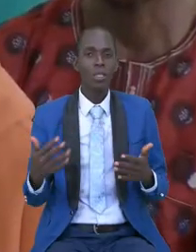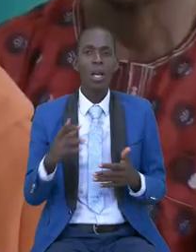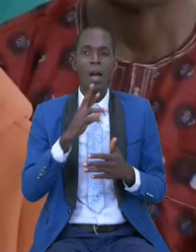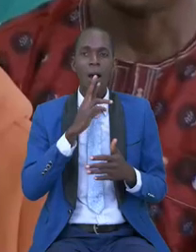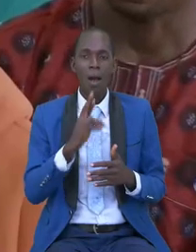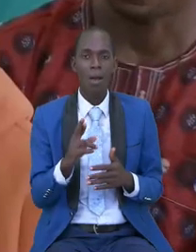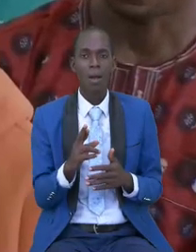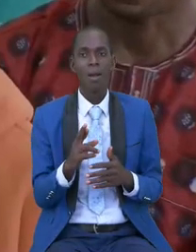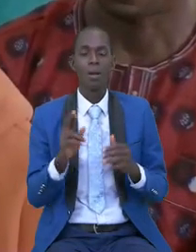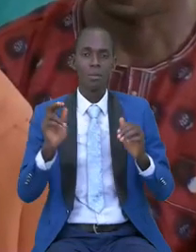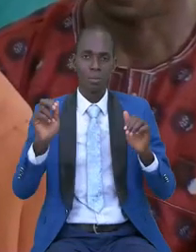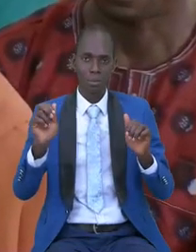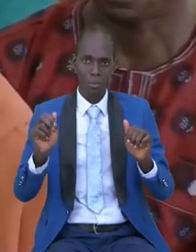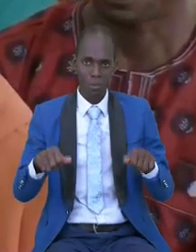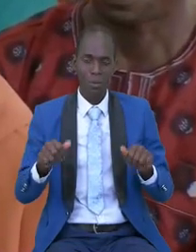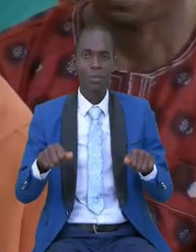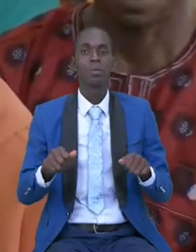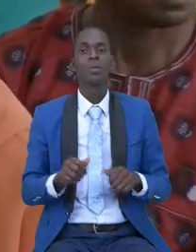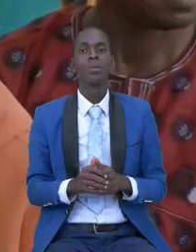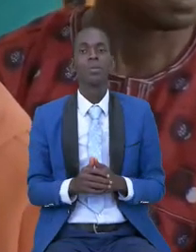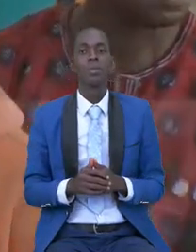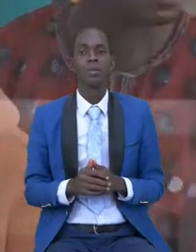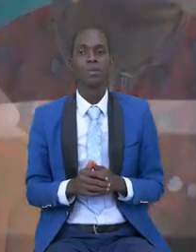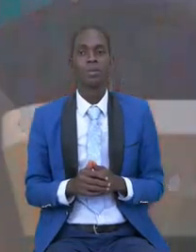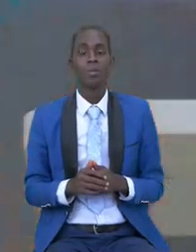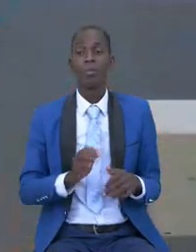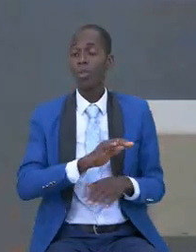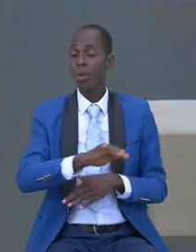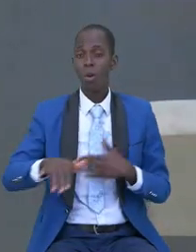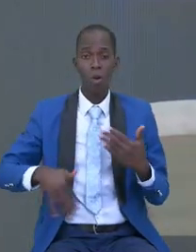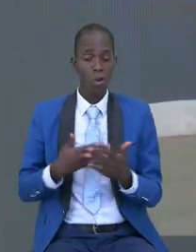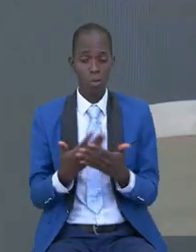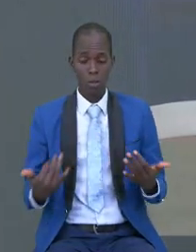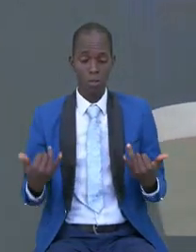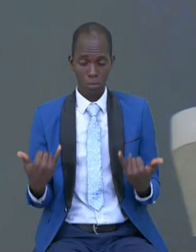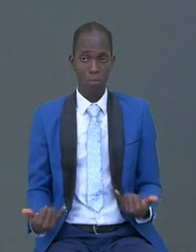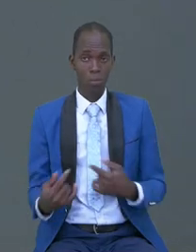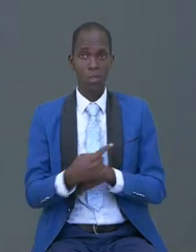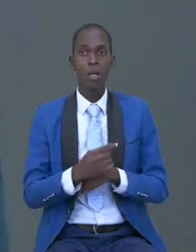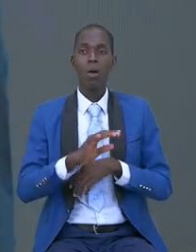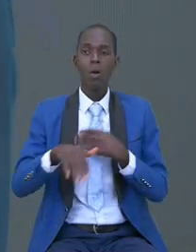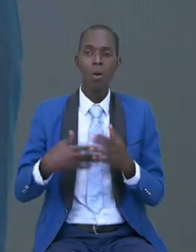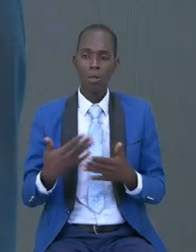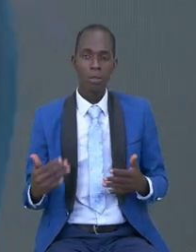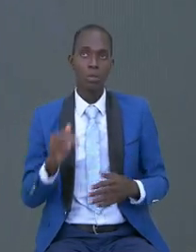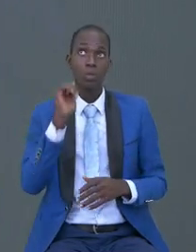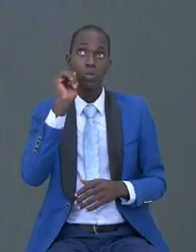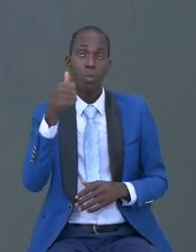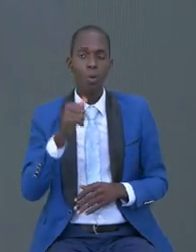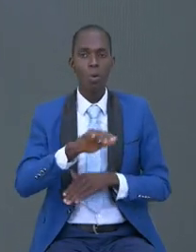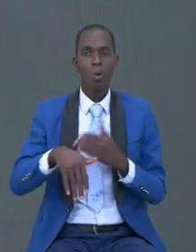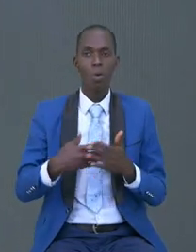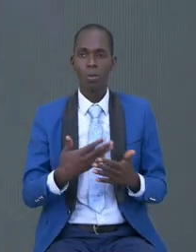things are possible. All things today, all things tomorrow,